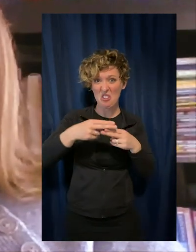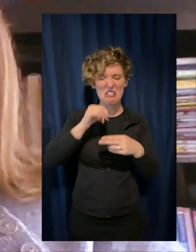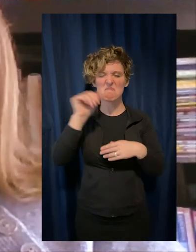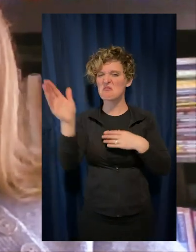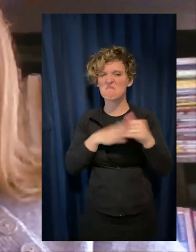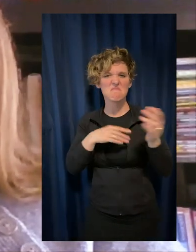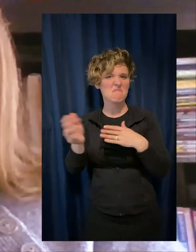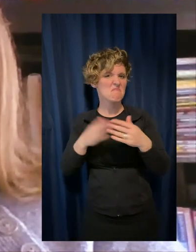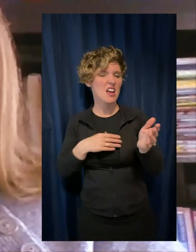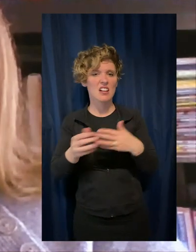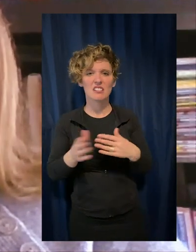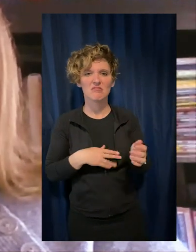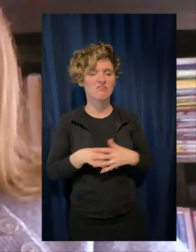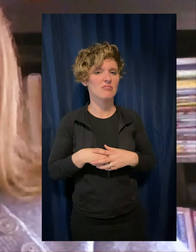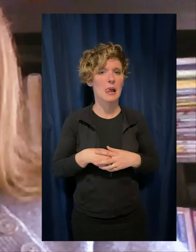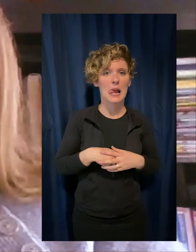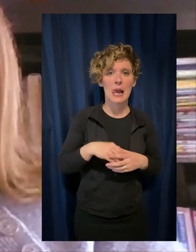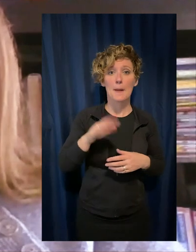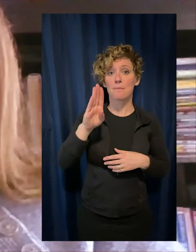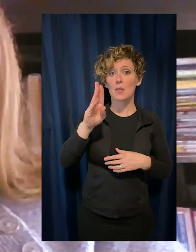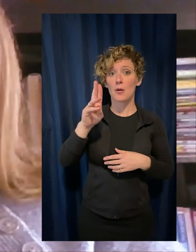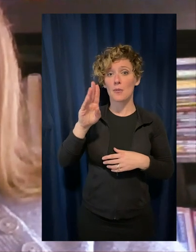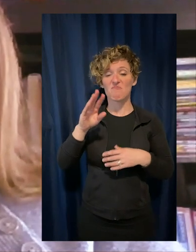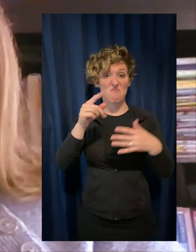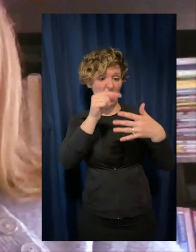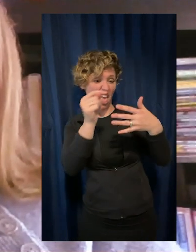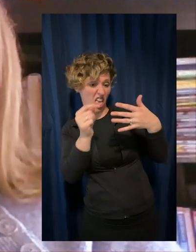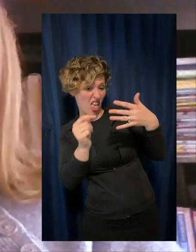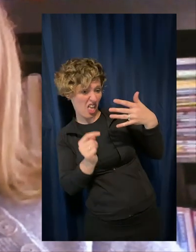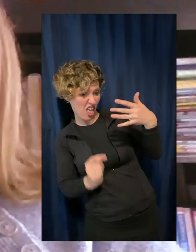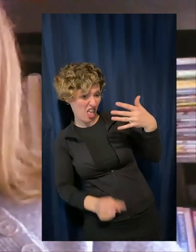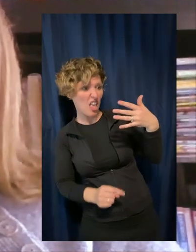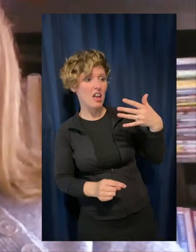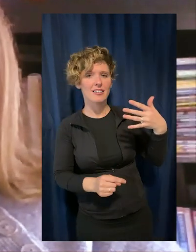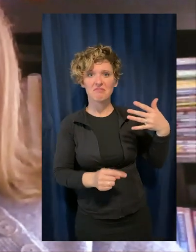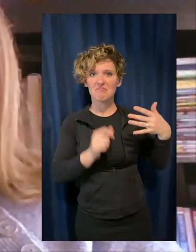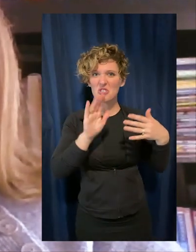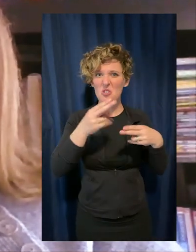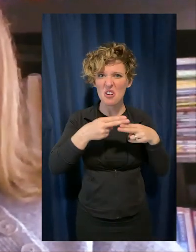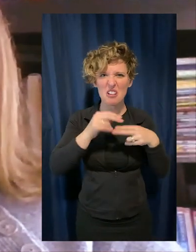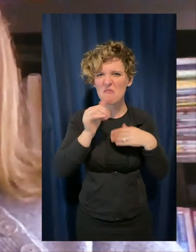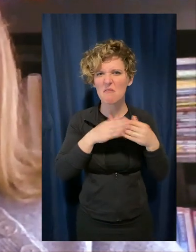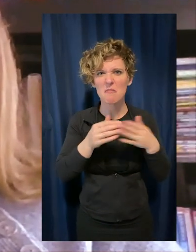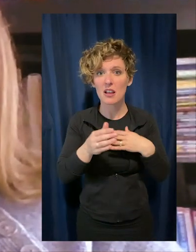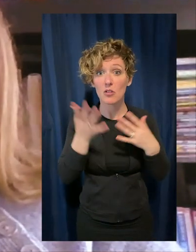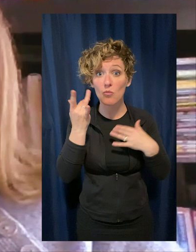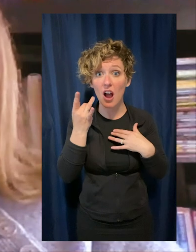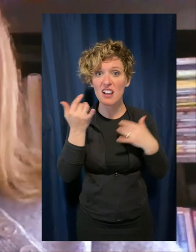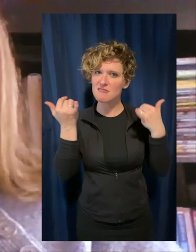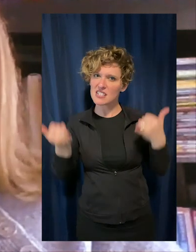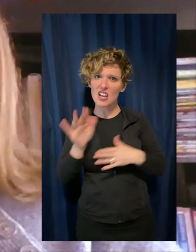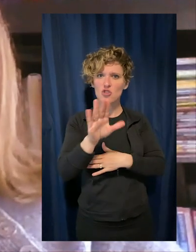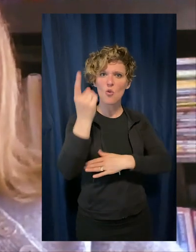or Mackenzie, Abby, Vara, Alex, Okit Khan, you're off to great places. Today is your day. Your mountain is waiting,